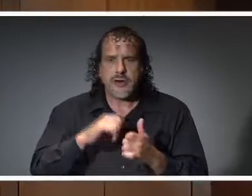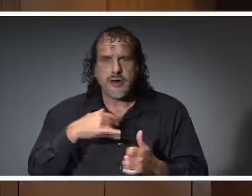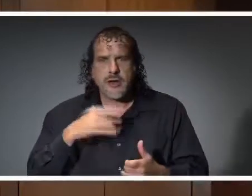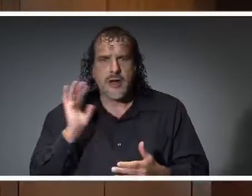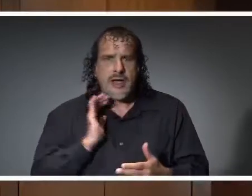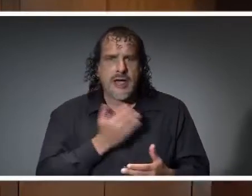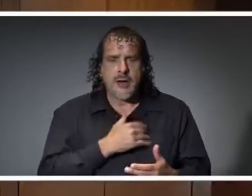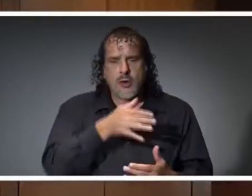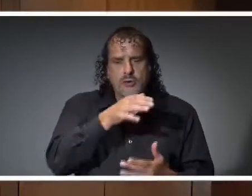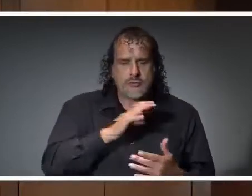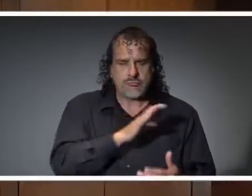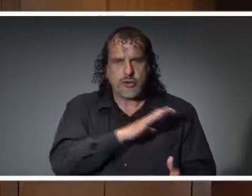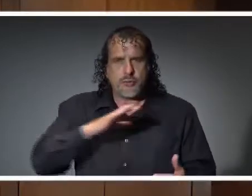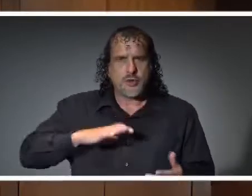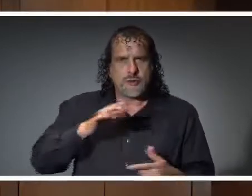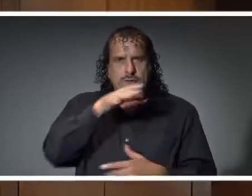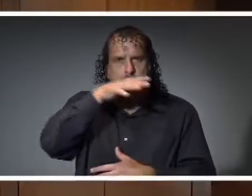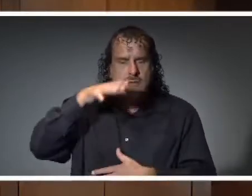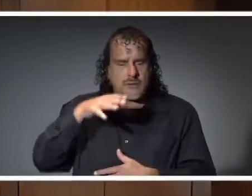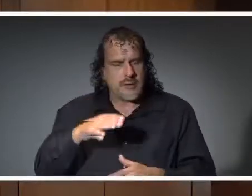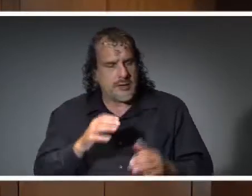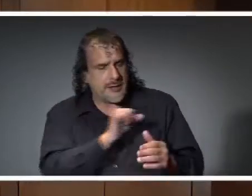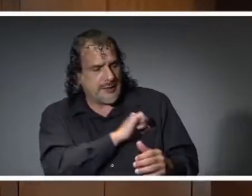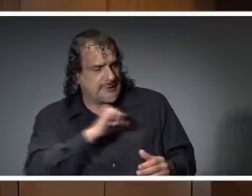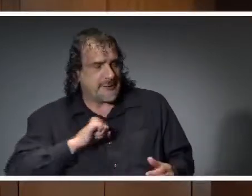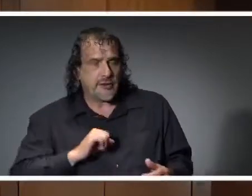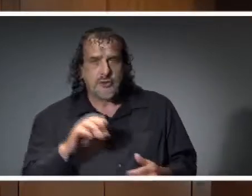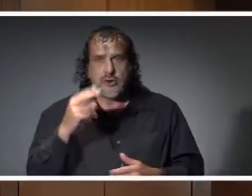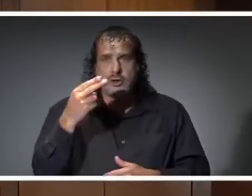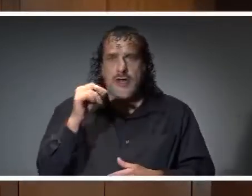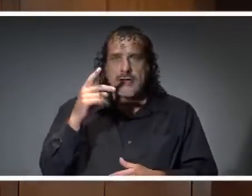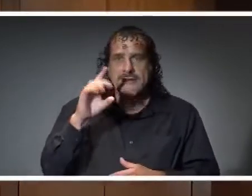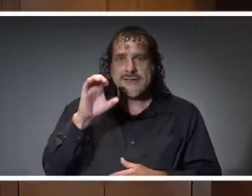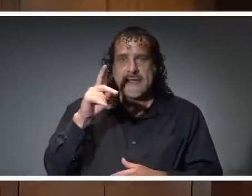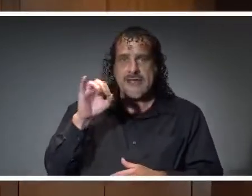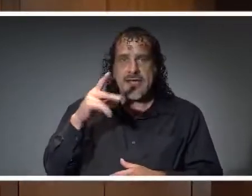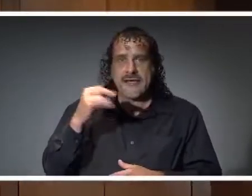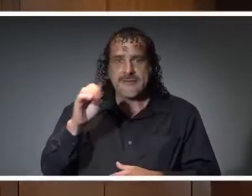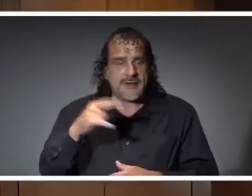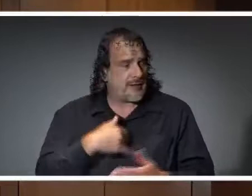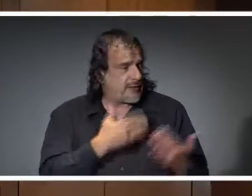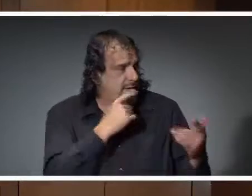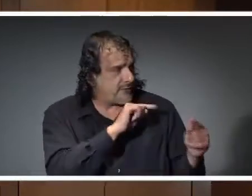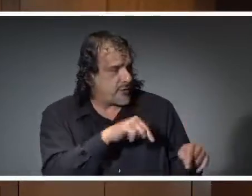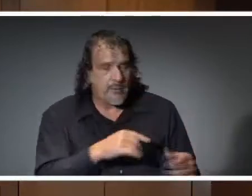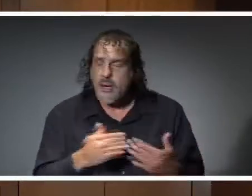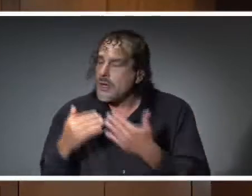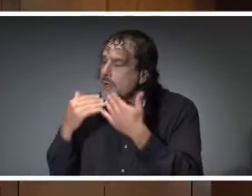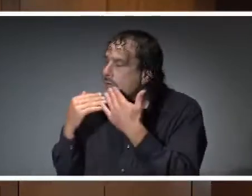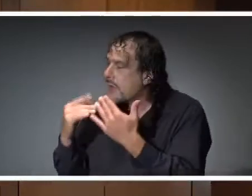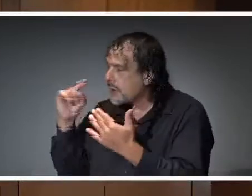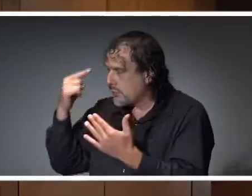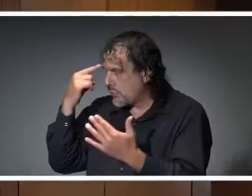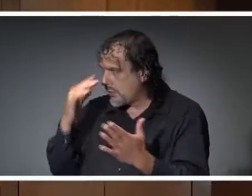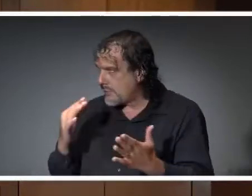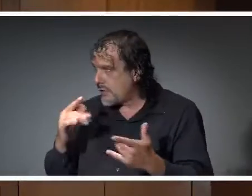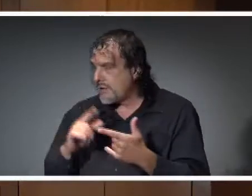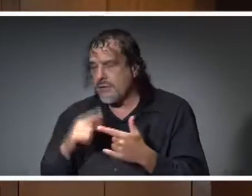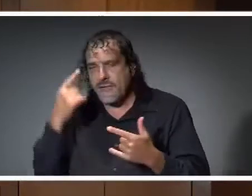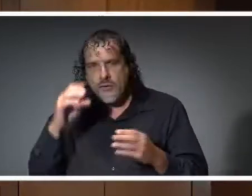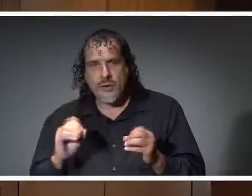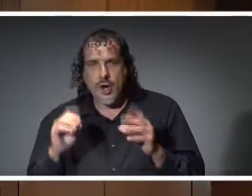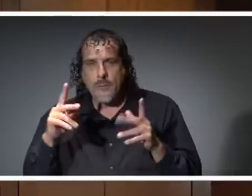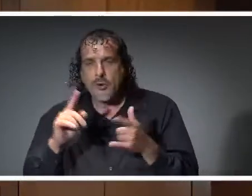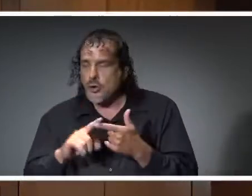our Commissioner of Agriculture. Senator Cindy Hyde-Smith, thank you for being here. Thank you, Governor Reeves, and for the opportunity